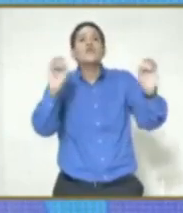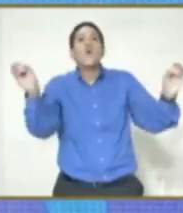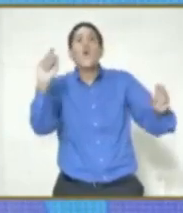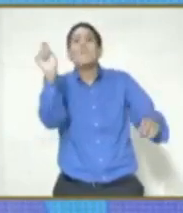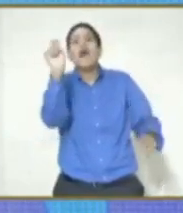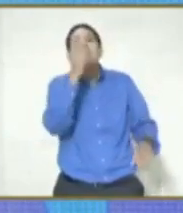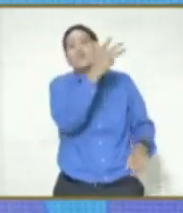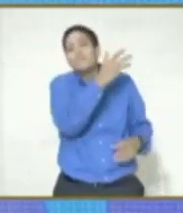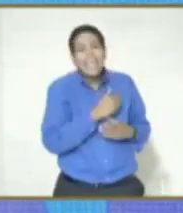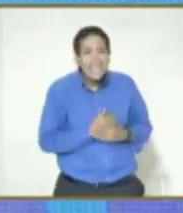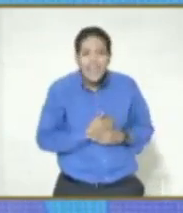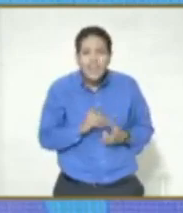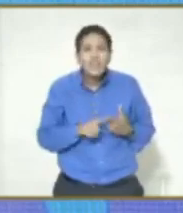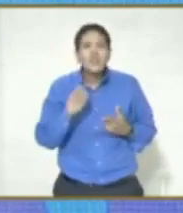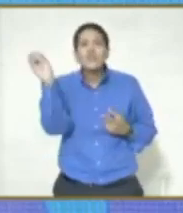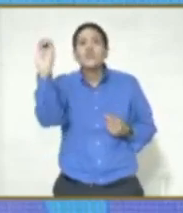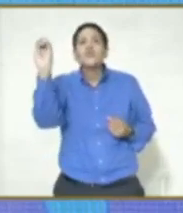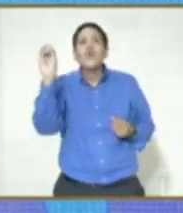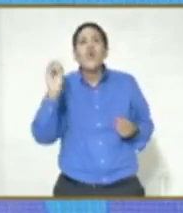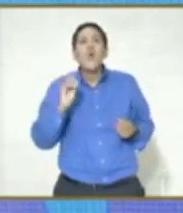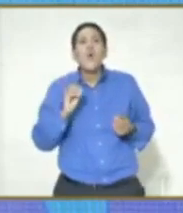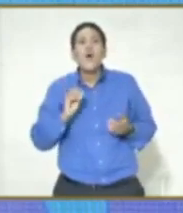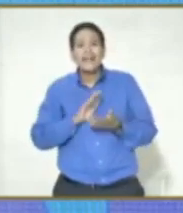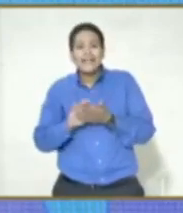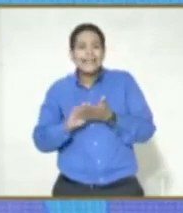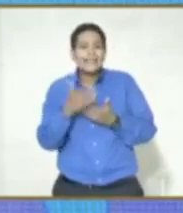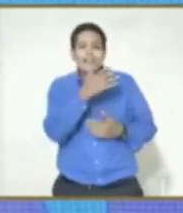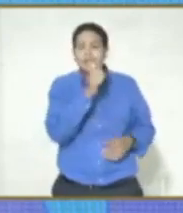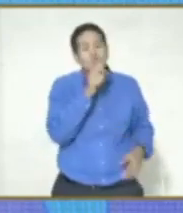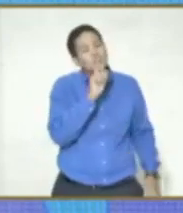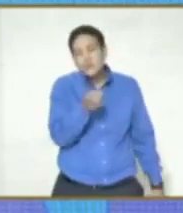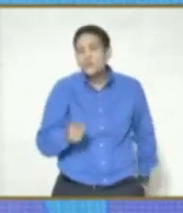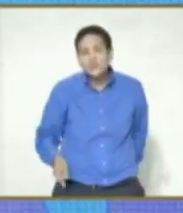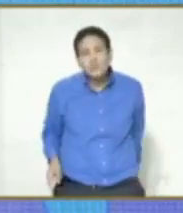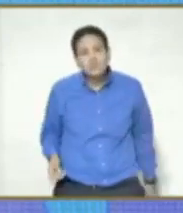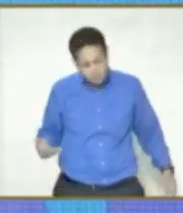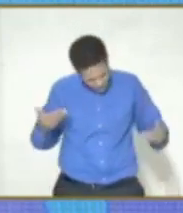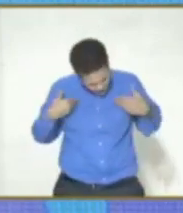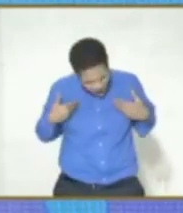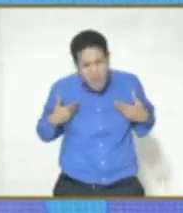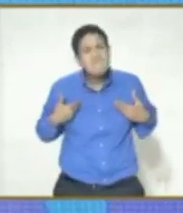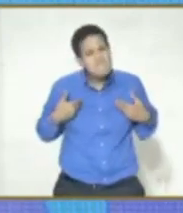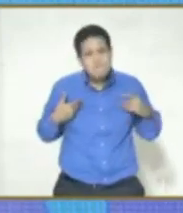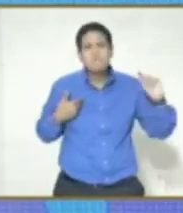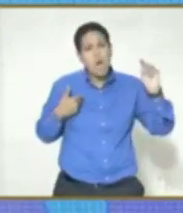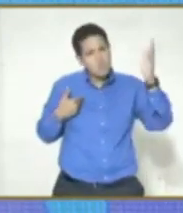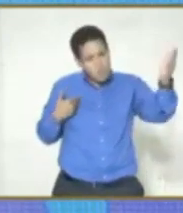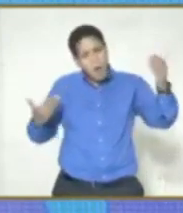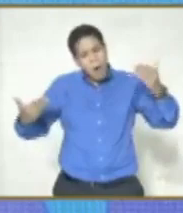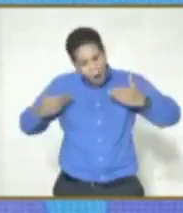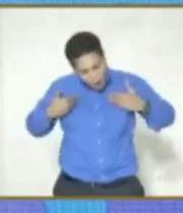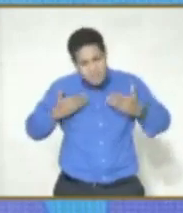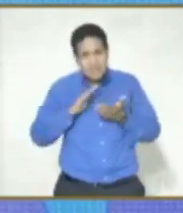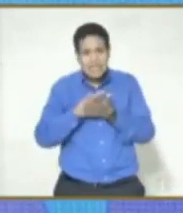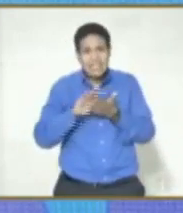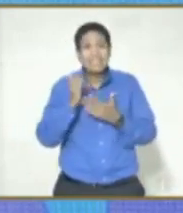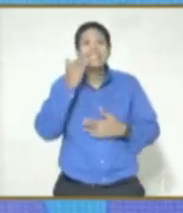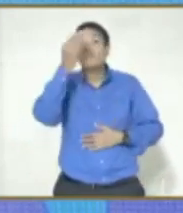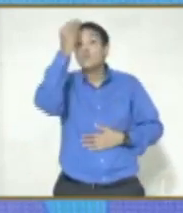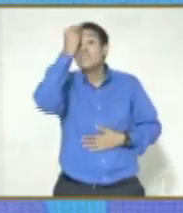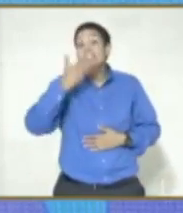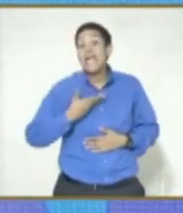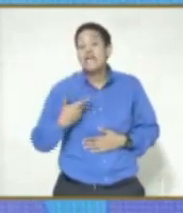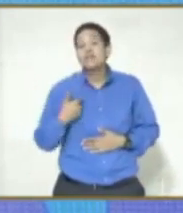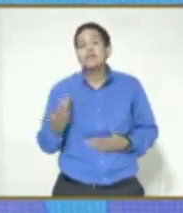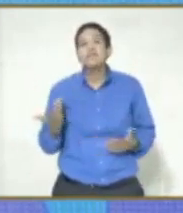bathrooms, that there are no sanitary facilities there. There are sanitary facilities. If you say to me